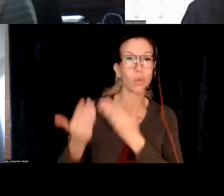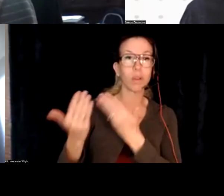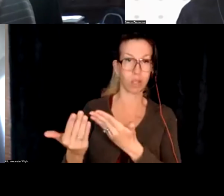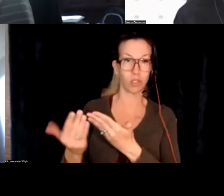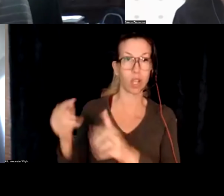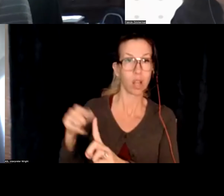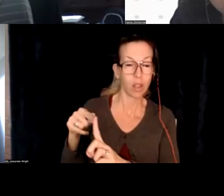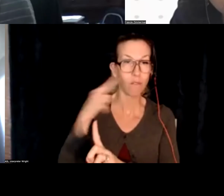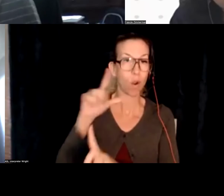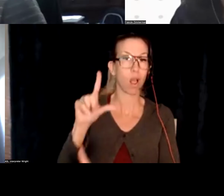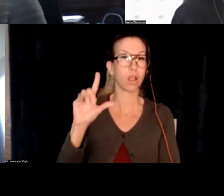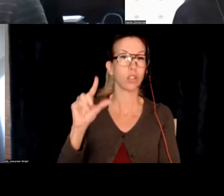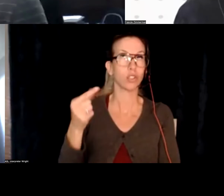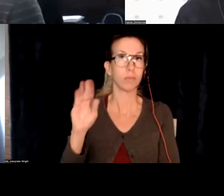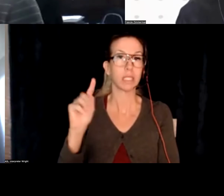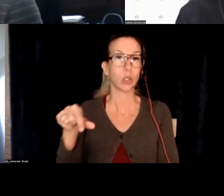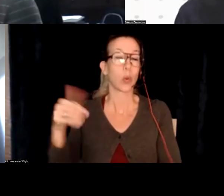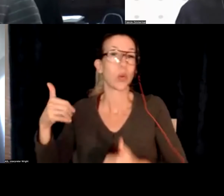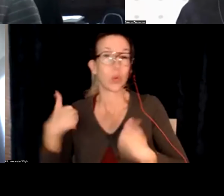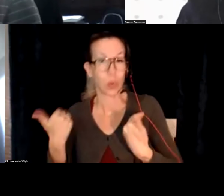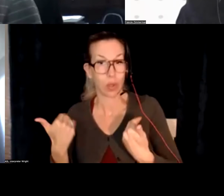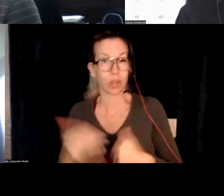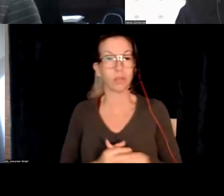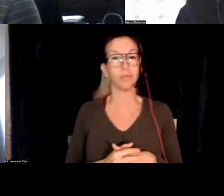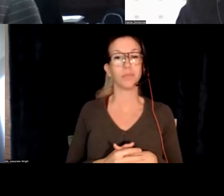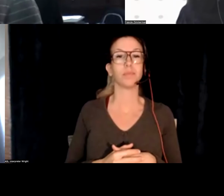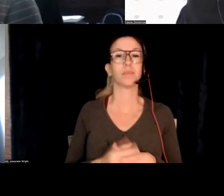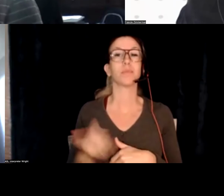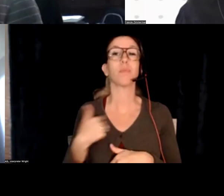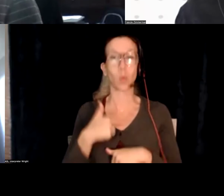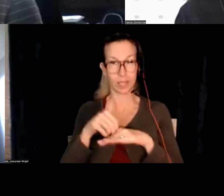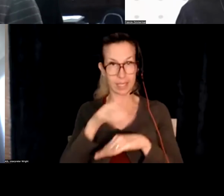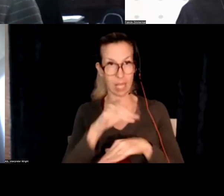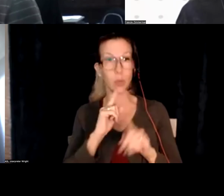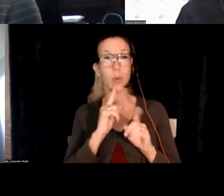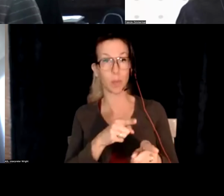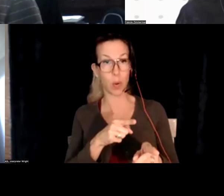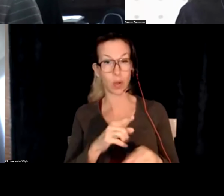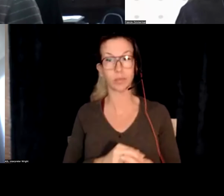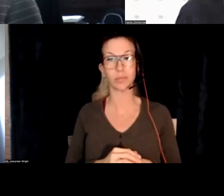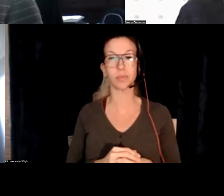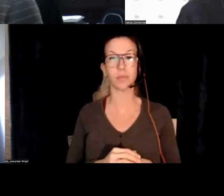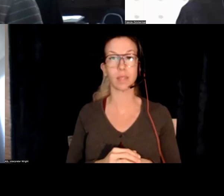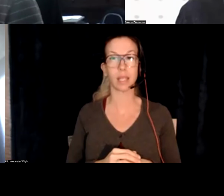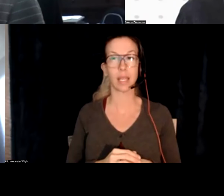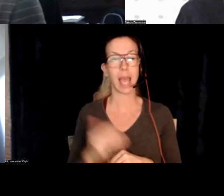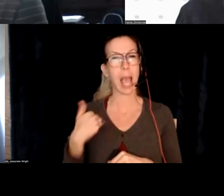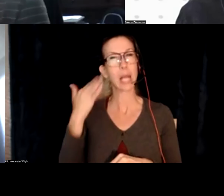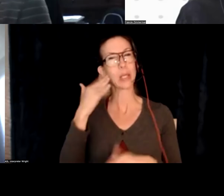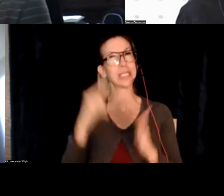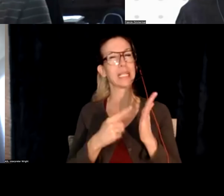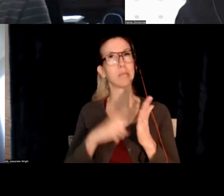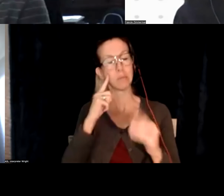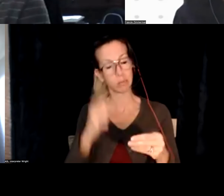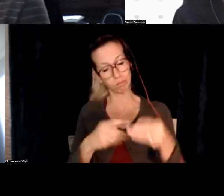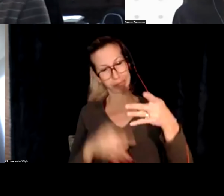to LGBTQ youth. So we did send along that report. I know for some of us, sometimes you open a report and you see it's 20